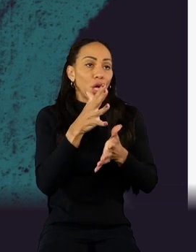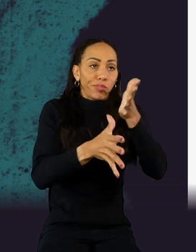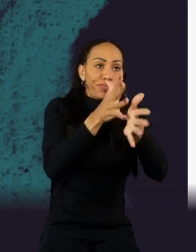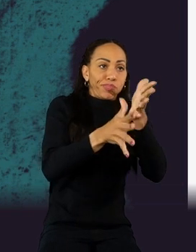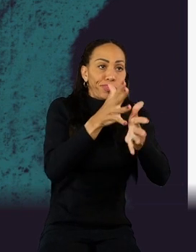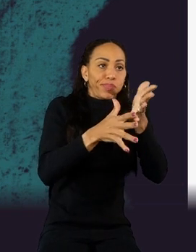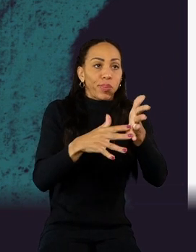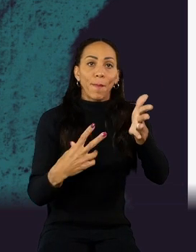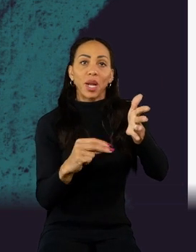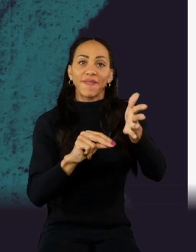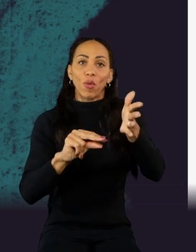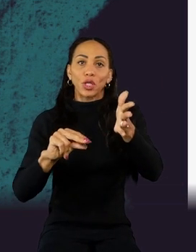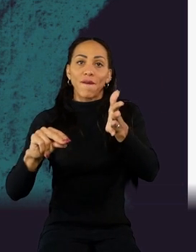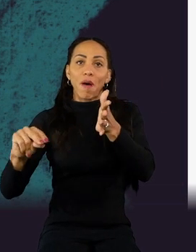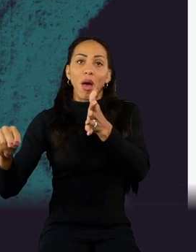of it, which is